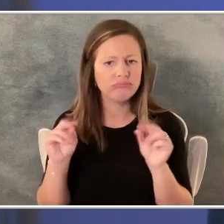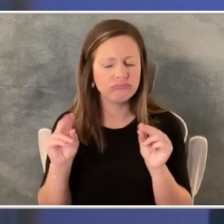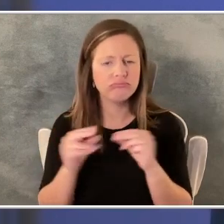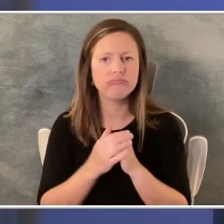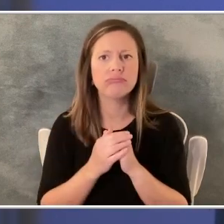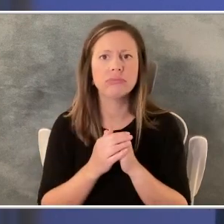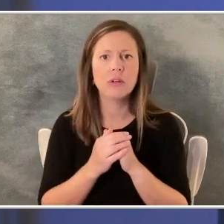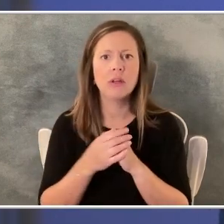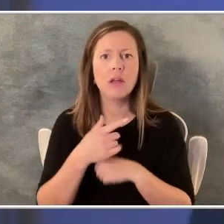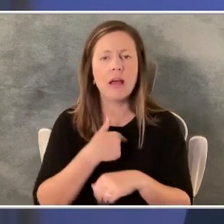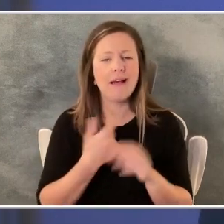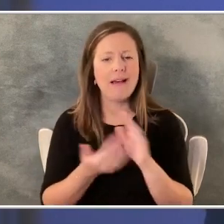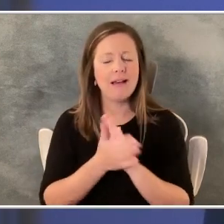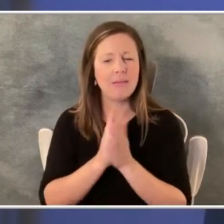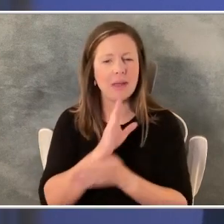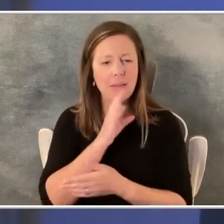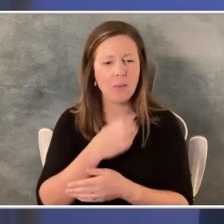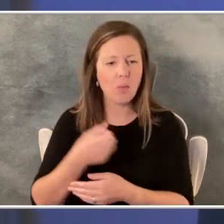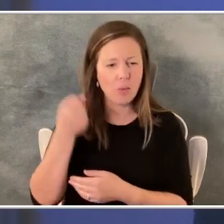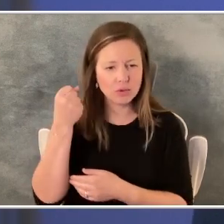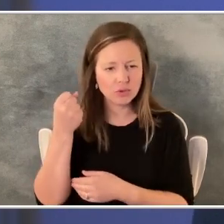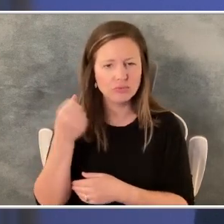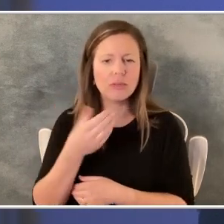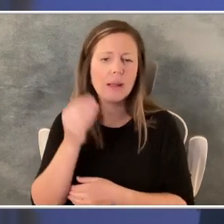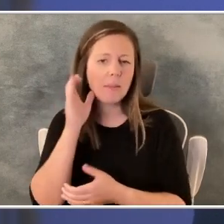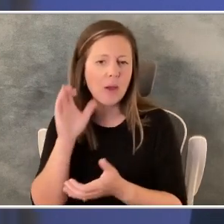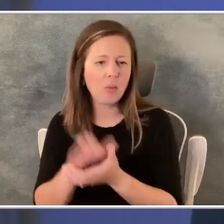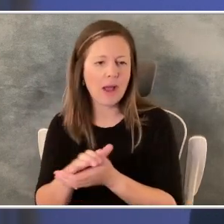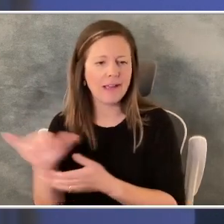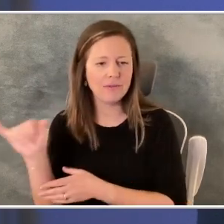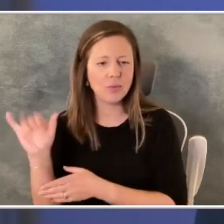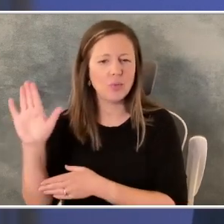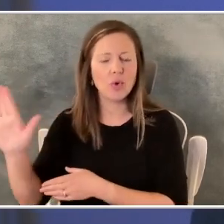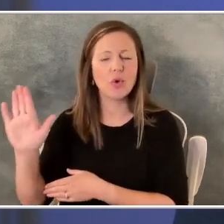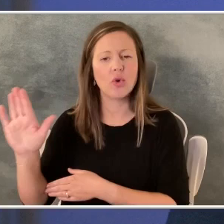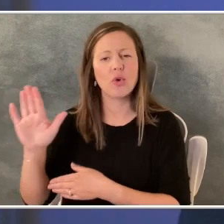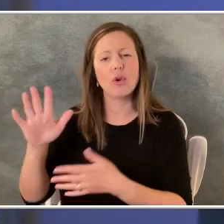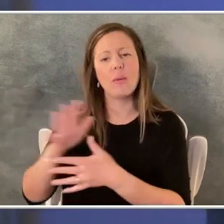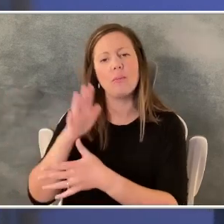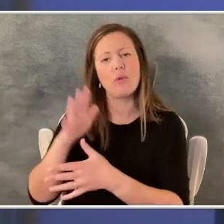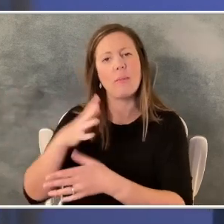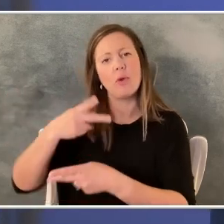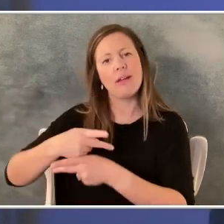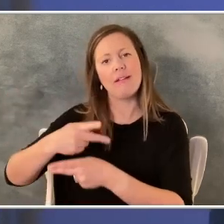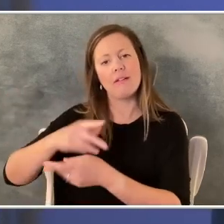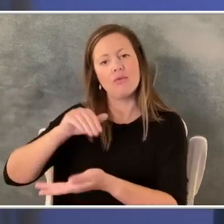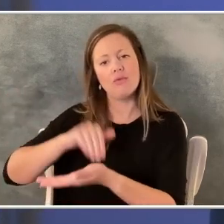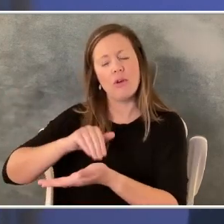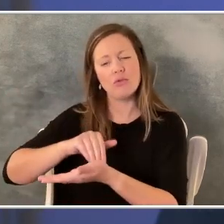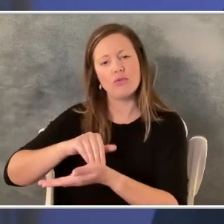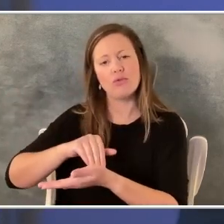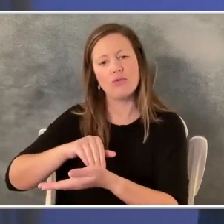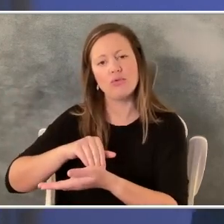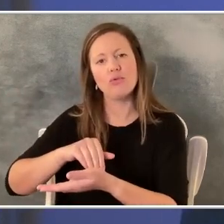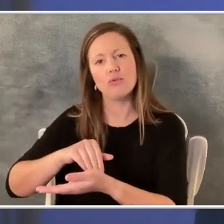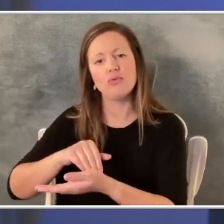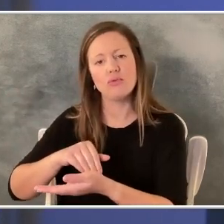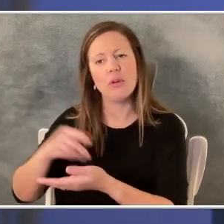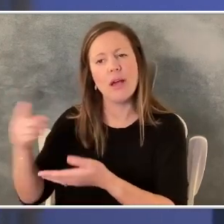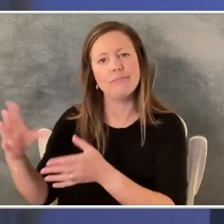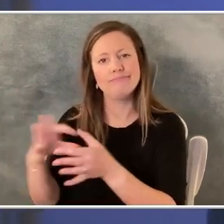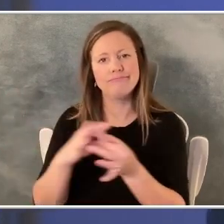thought that, and my wife, her primary care physician, is associated with KU Med, and